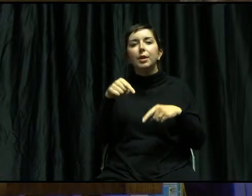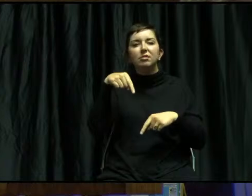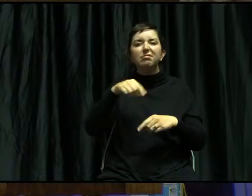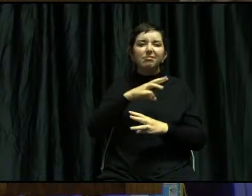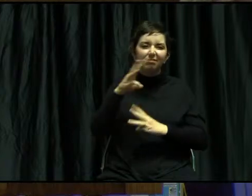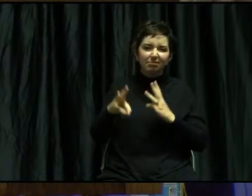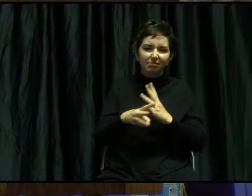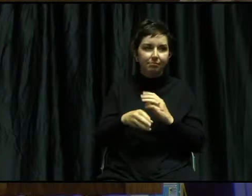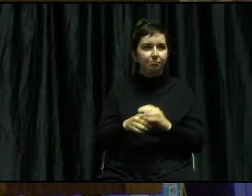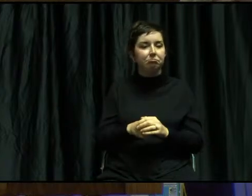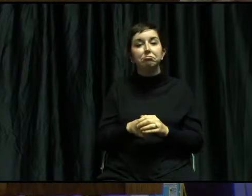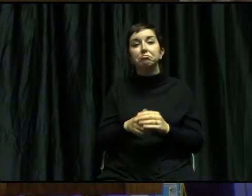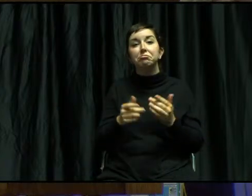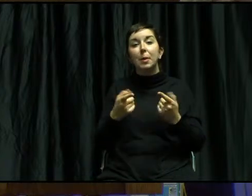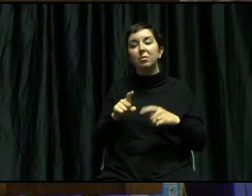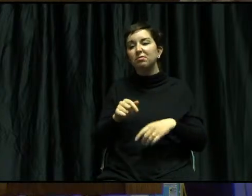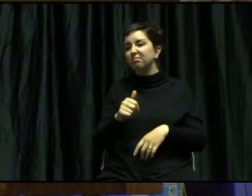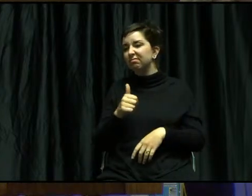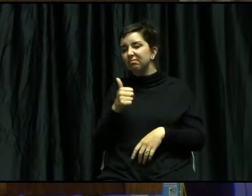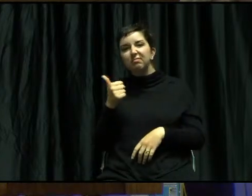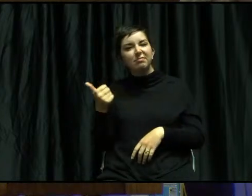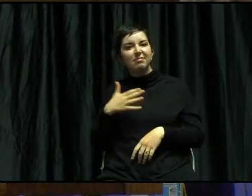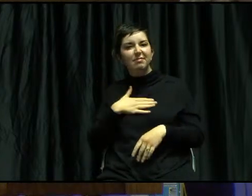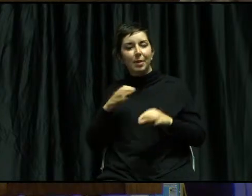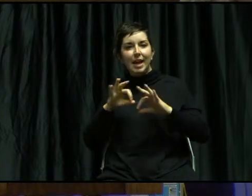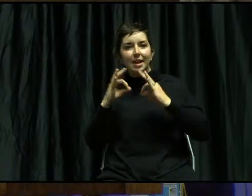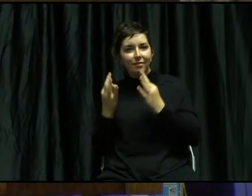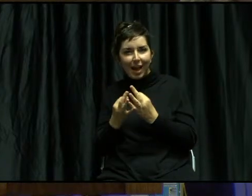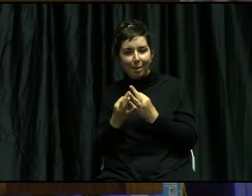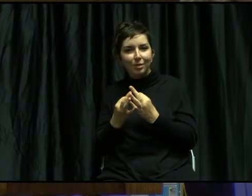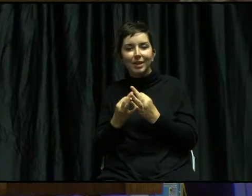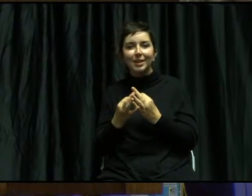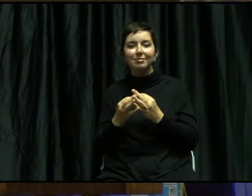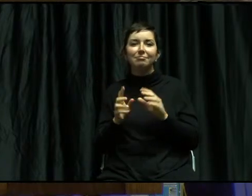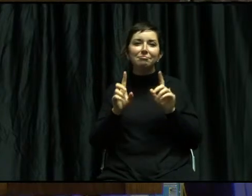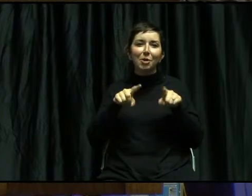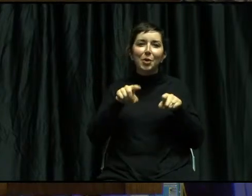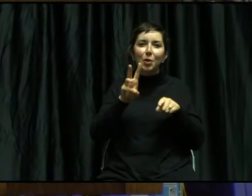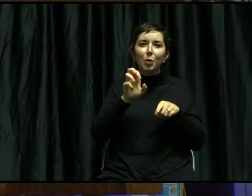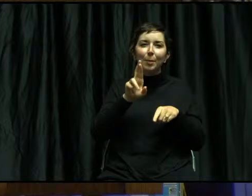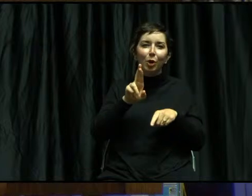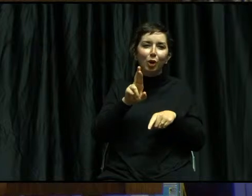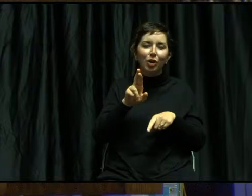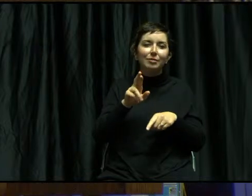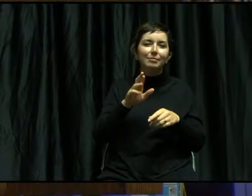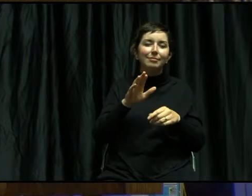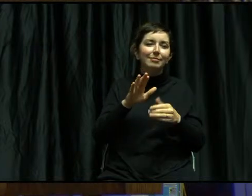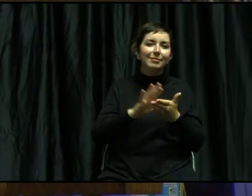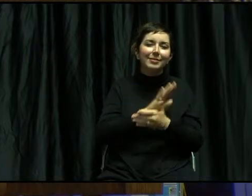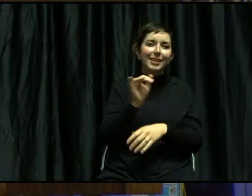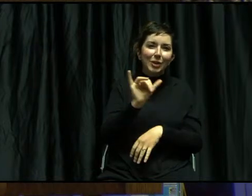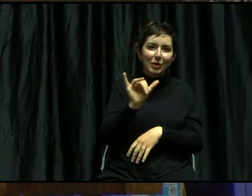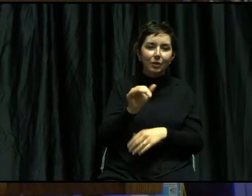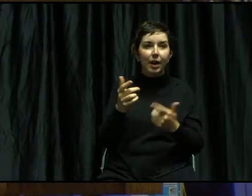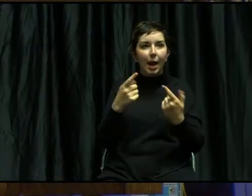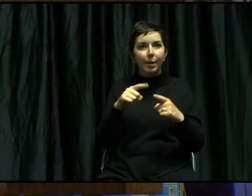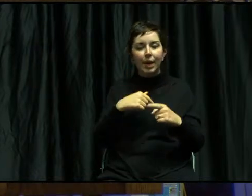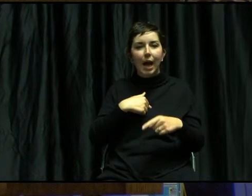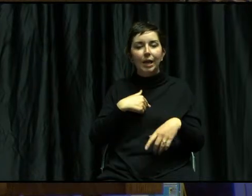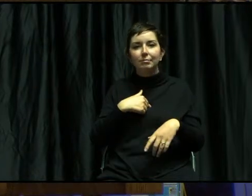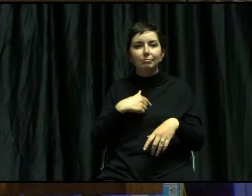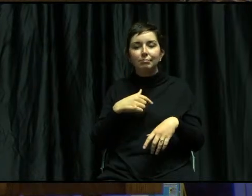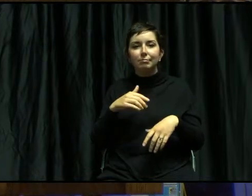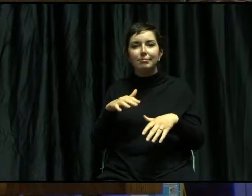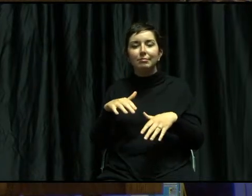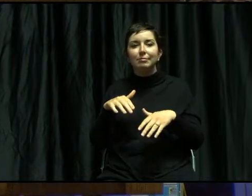While the rest of my family was attending or graduating from Weber State, I stepped away for a gap year, or